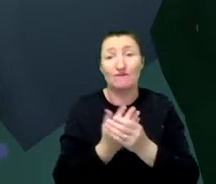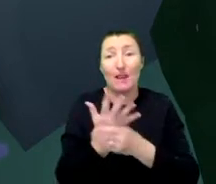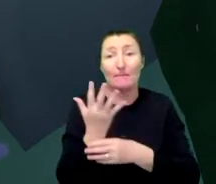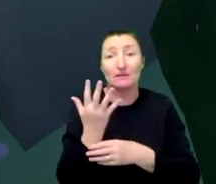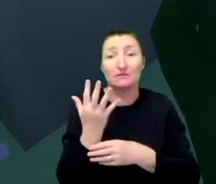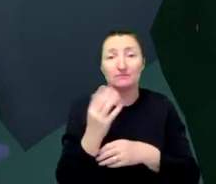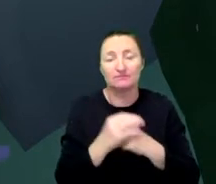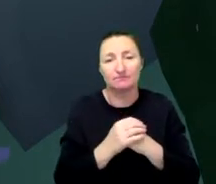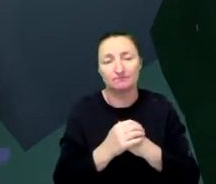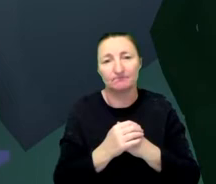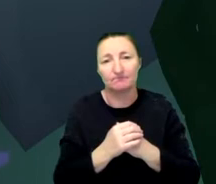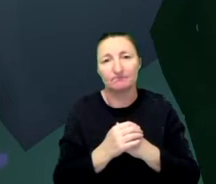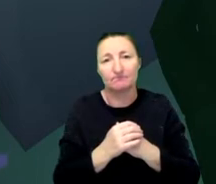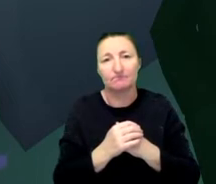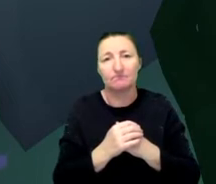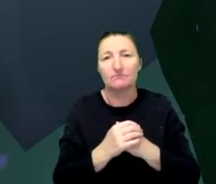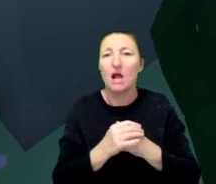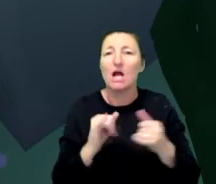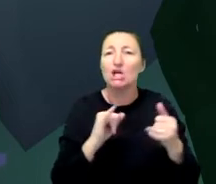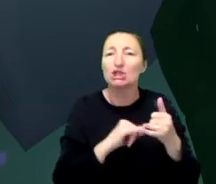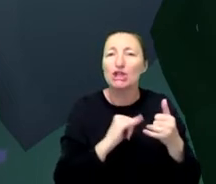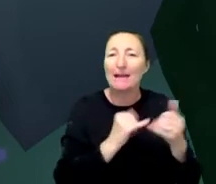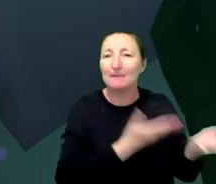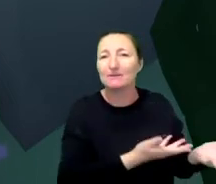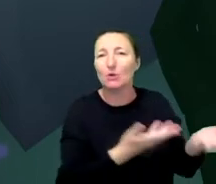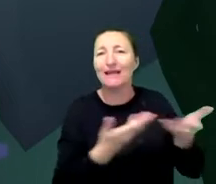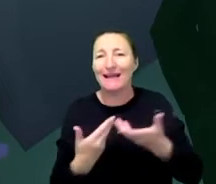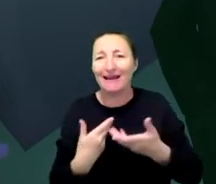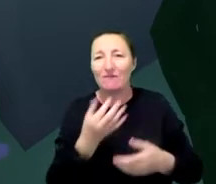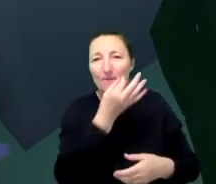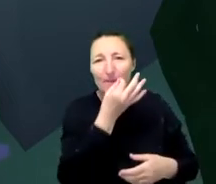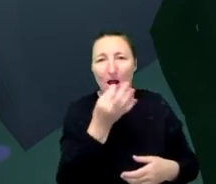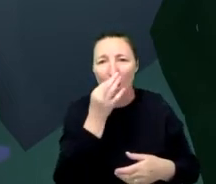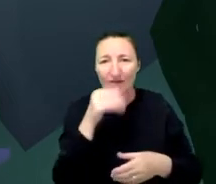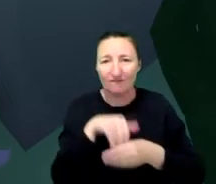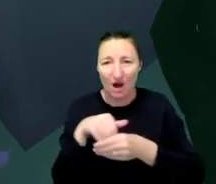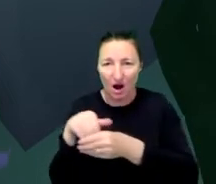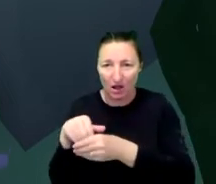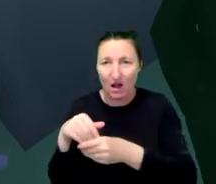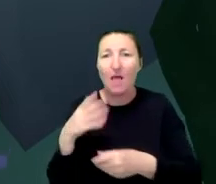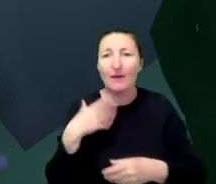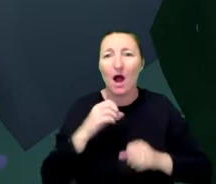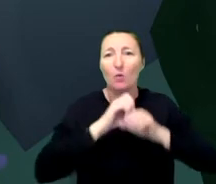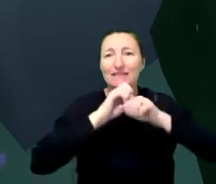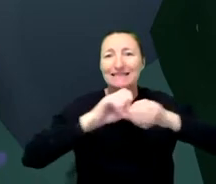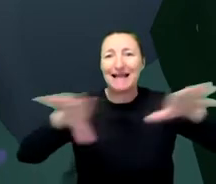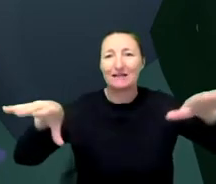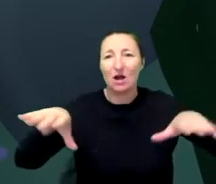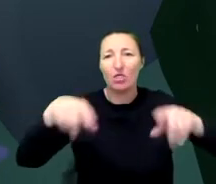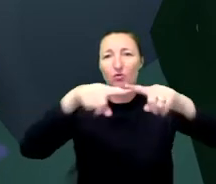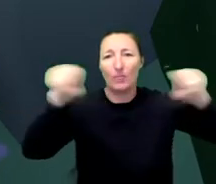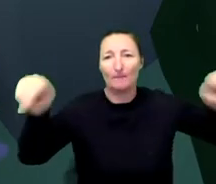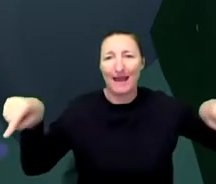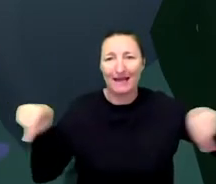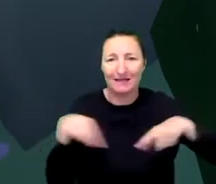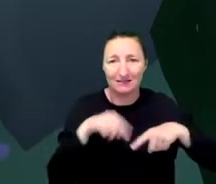give you the plant files, and then you would use that to scatter them throughout the maze. Exactly. Yep. And the scatter tool can